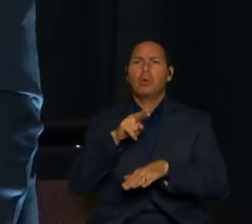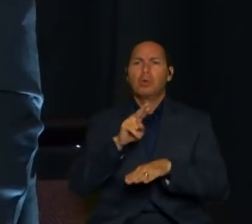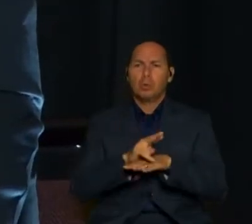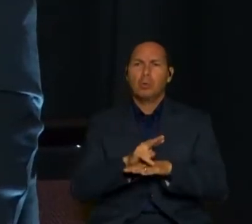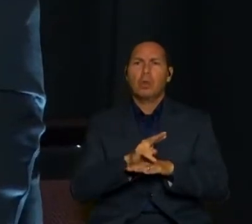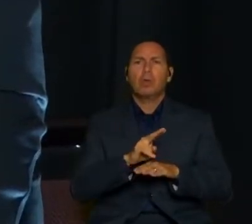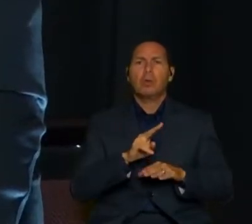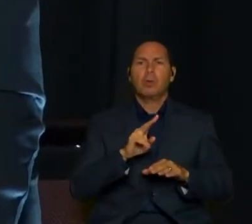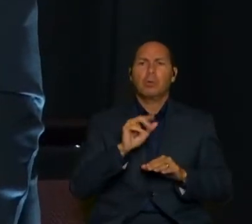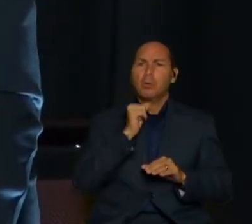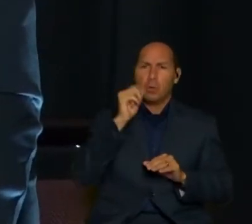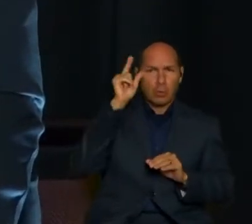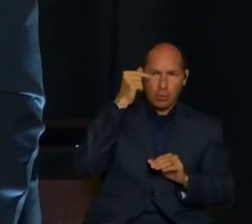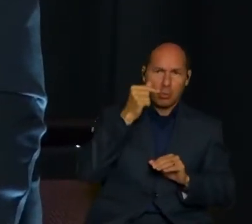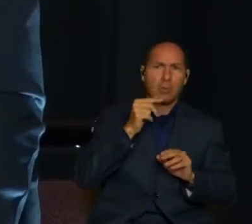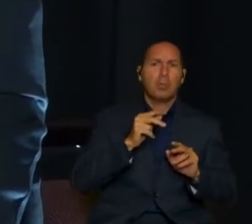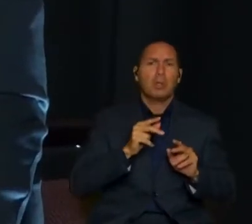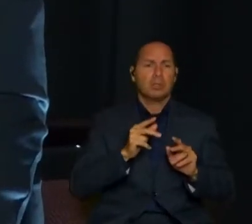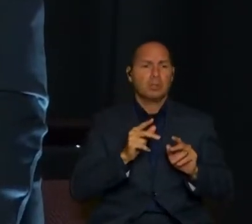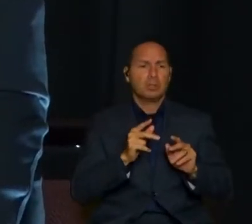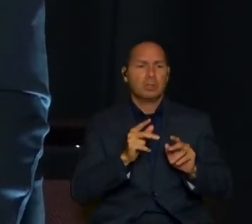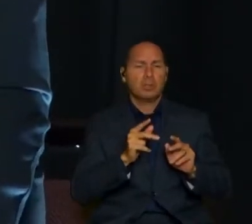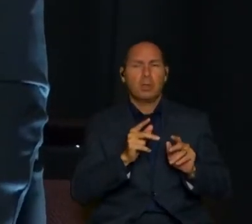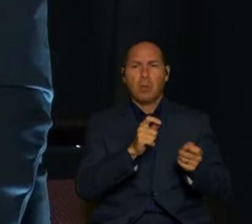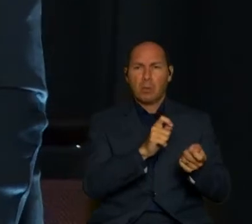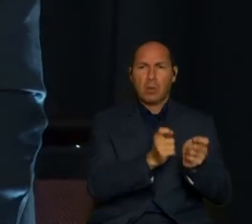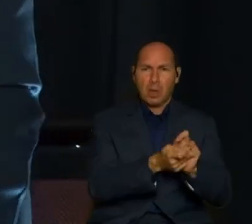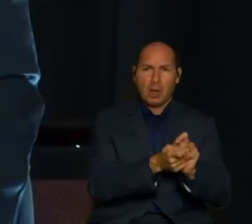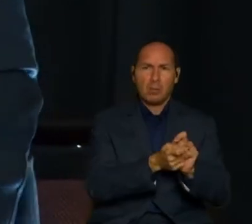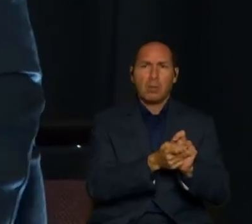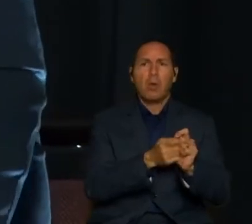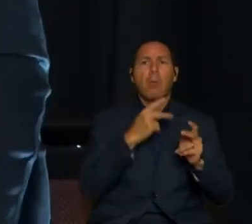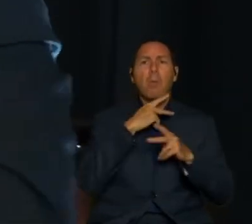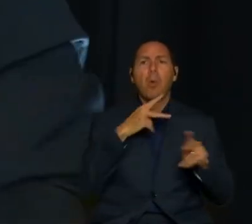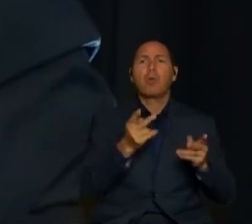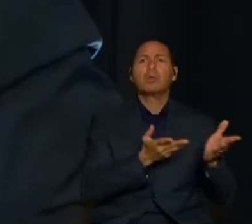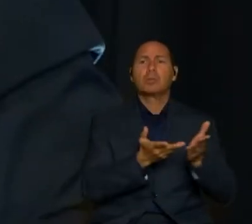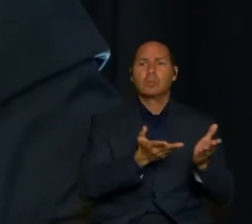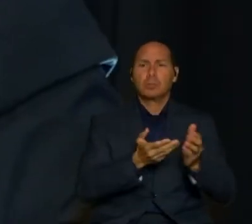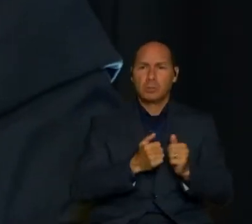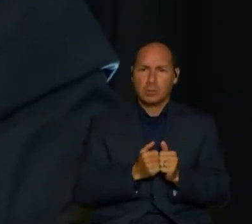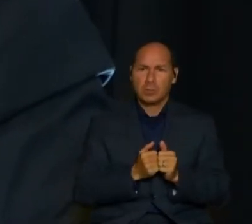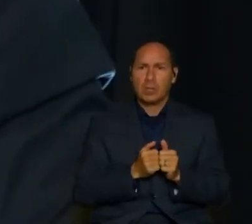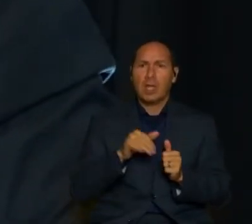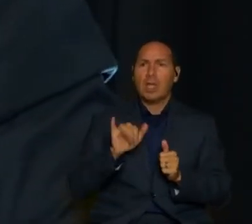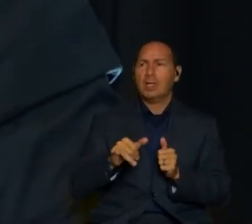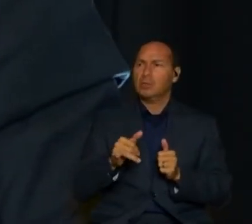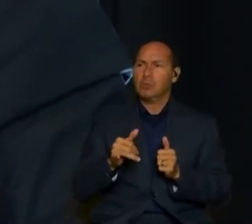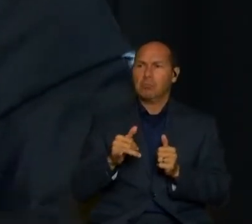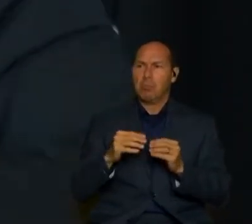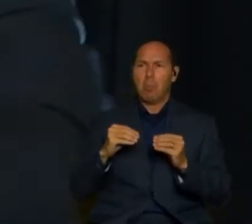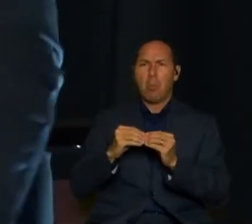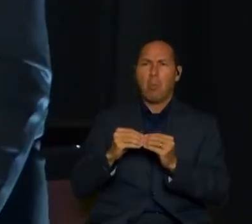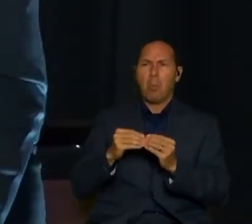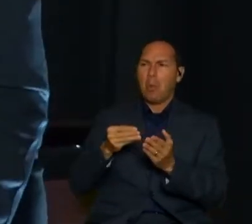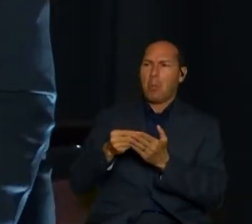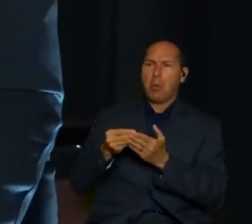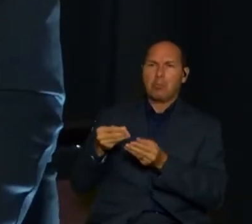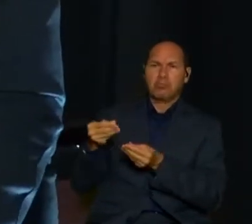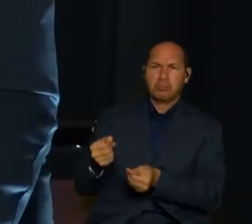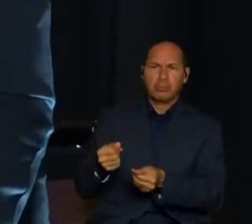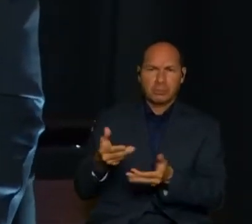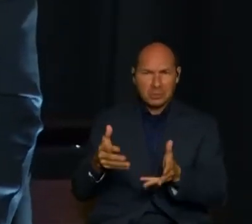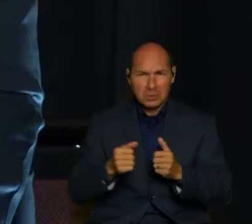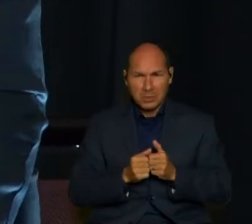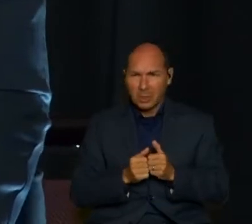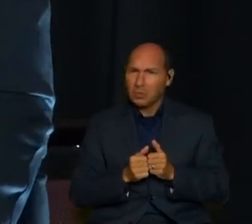better remuneration for public servants. This is not an issue of simply spending more money. The government cannot